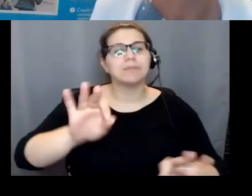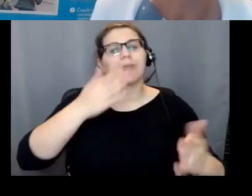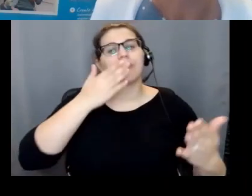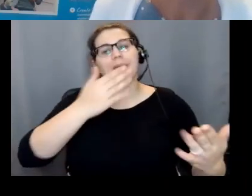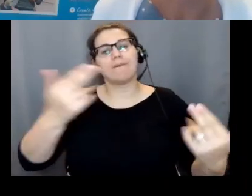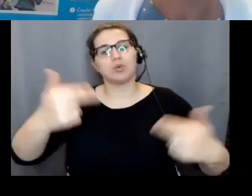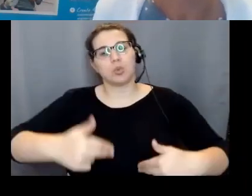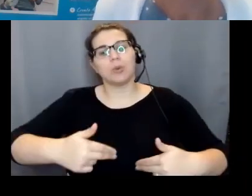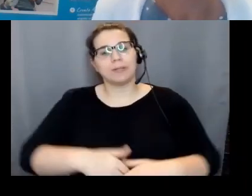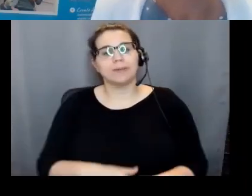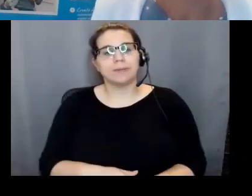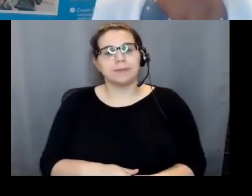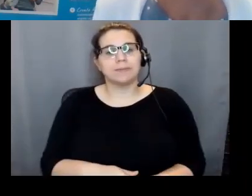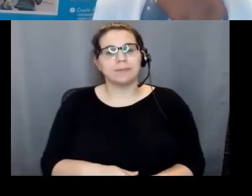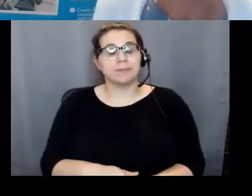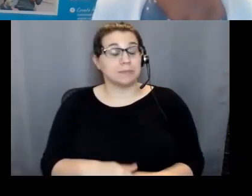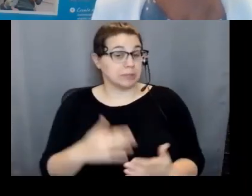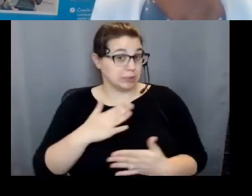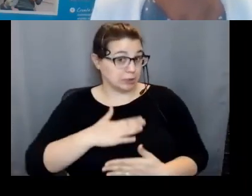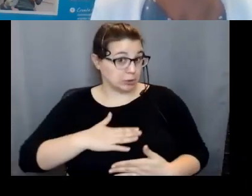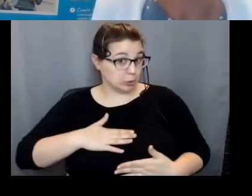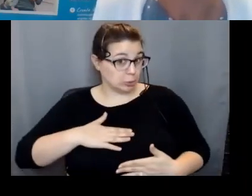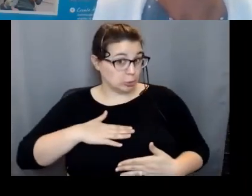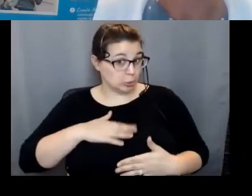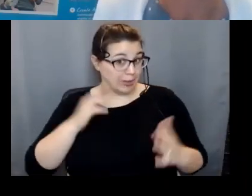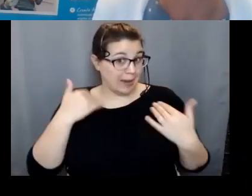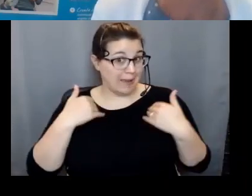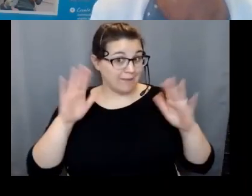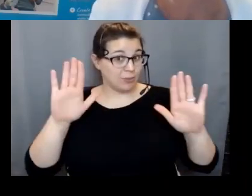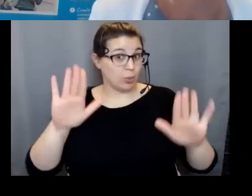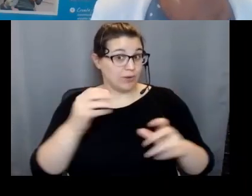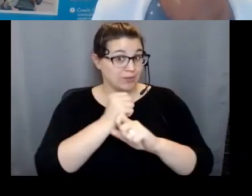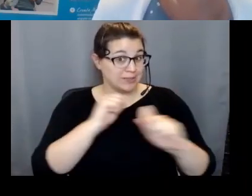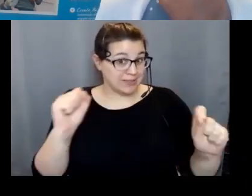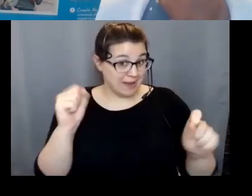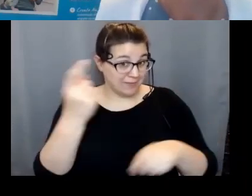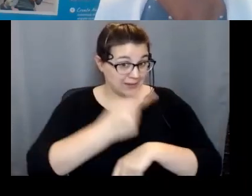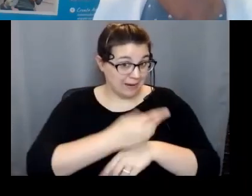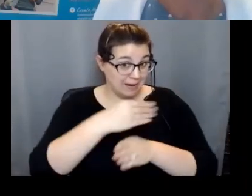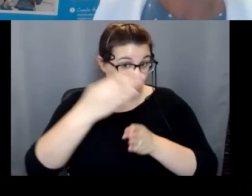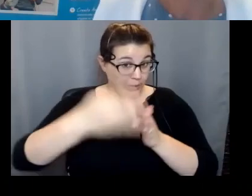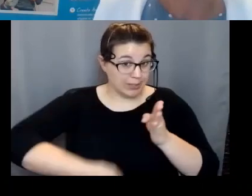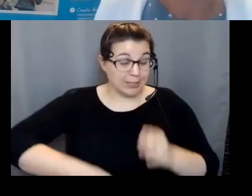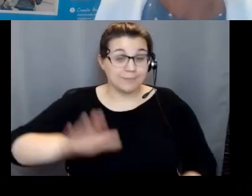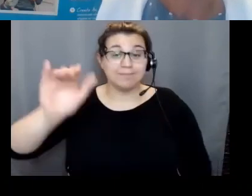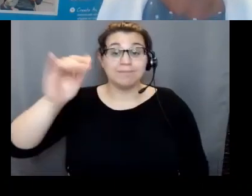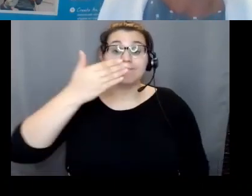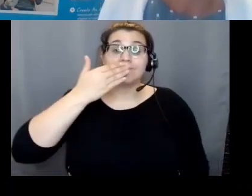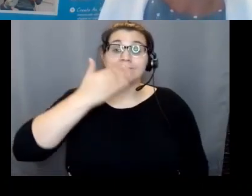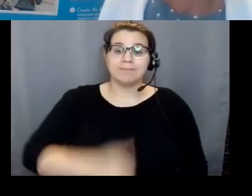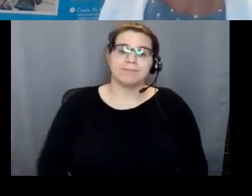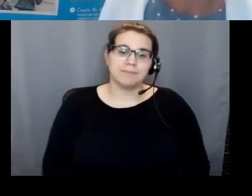joining us, and hope everyone has a safe rest of your day and weekend ahead. Thank you.